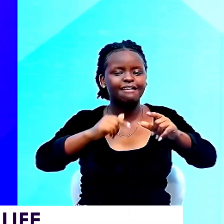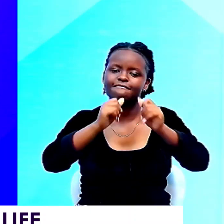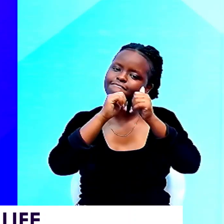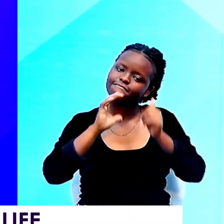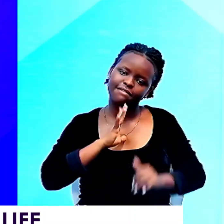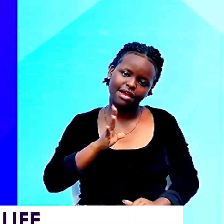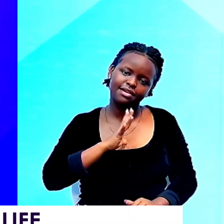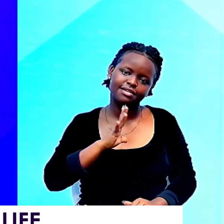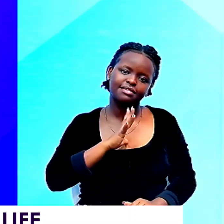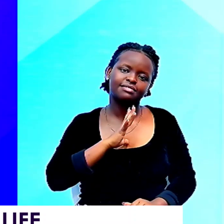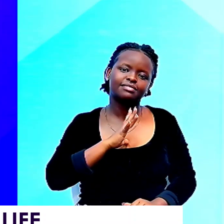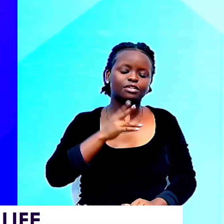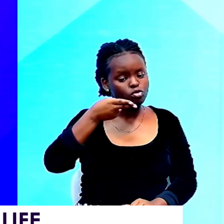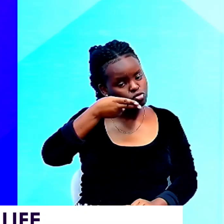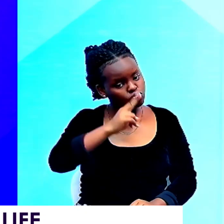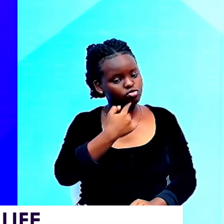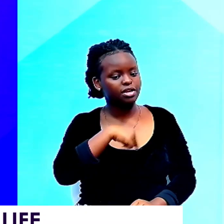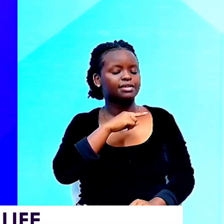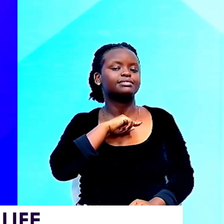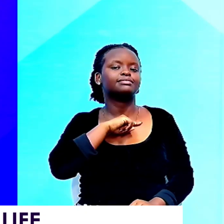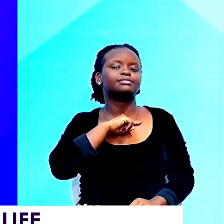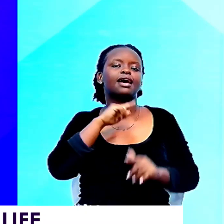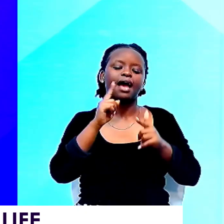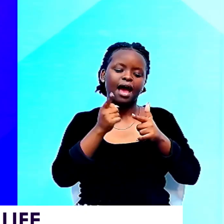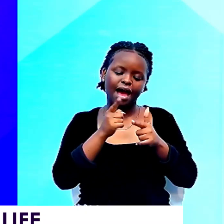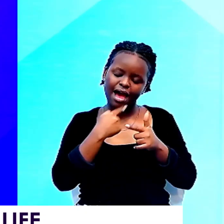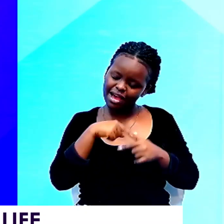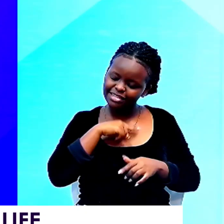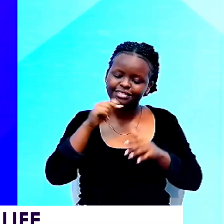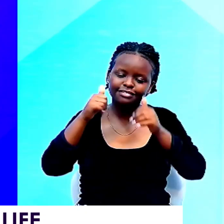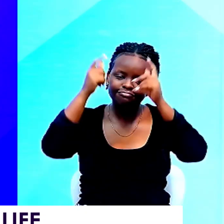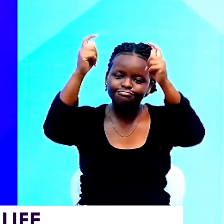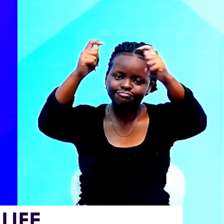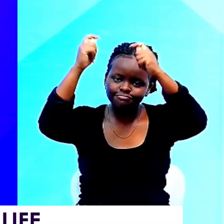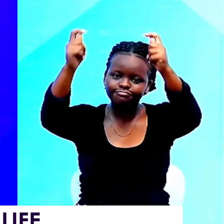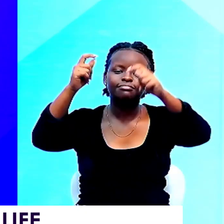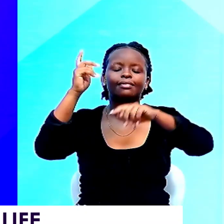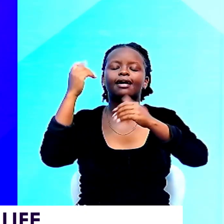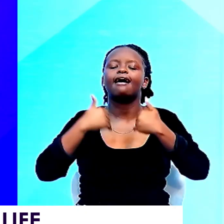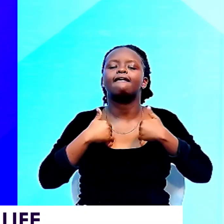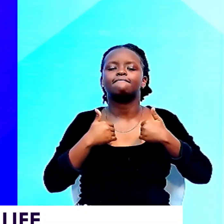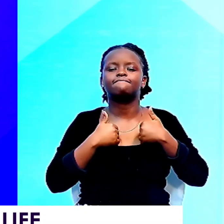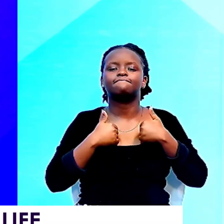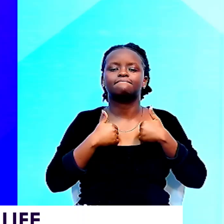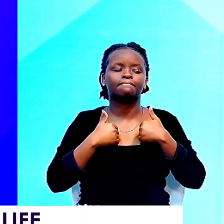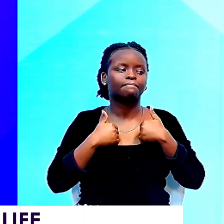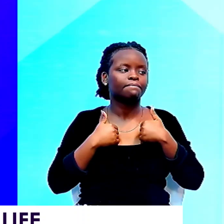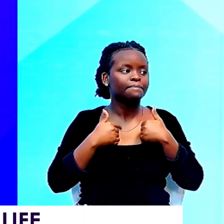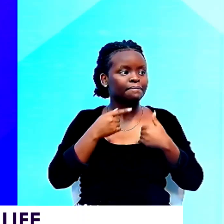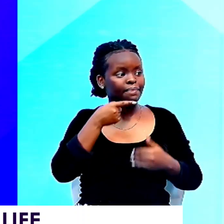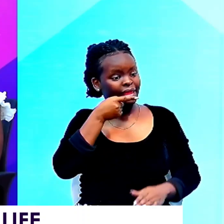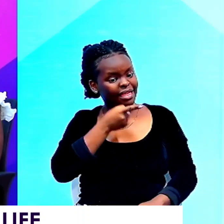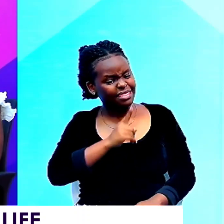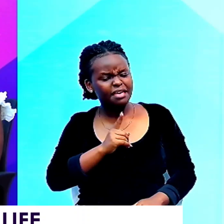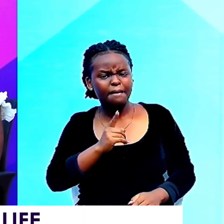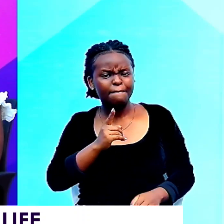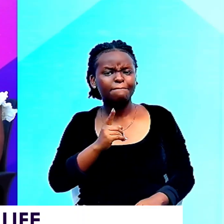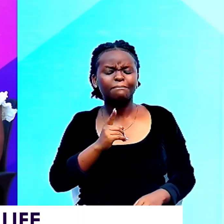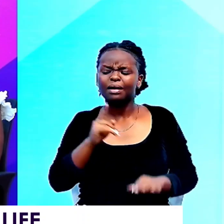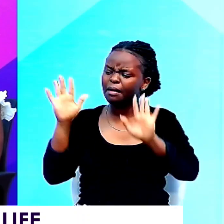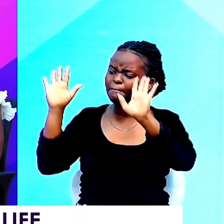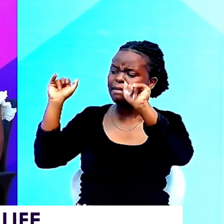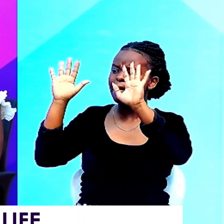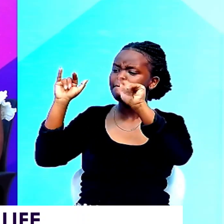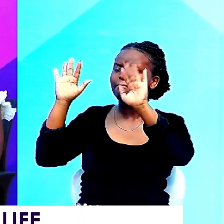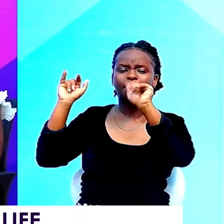bullets. Just shoot us, but we are out. That's what you remember. Yes. And they There's were one I bidding the remember. nation bye-bye.